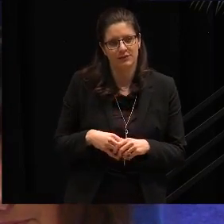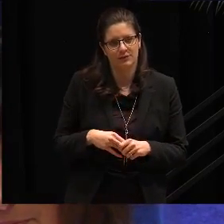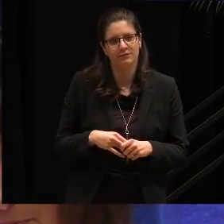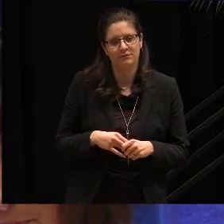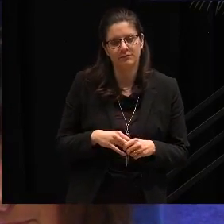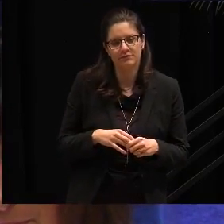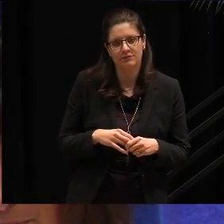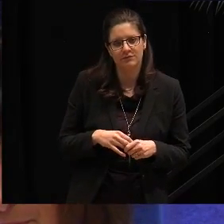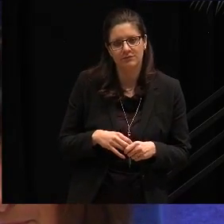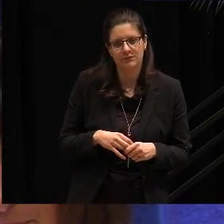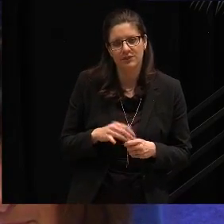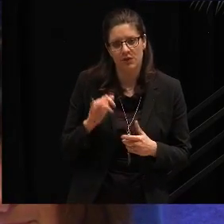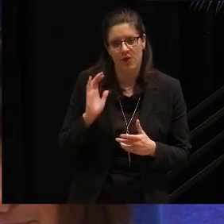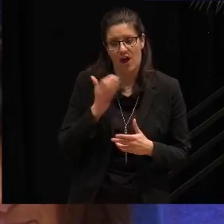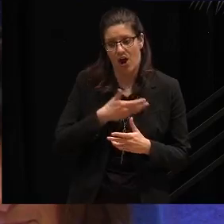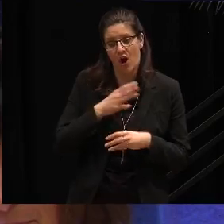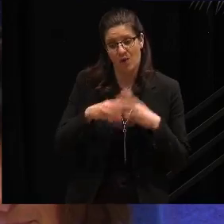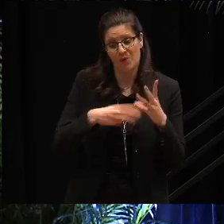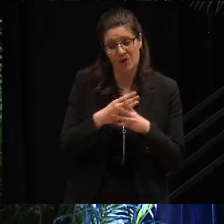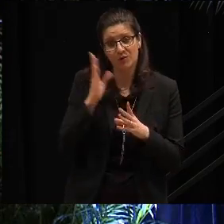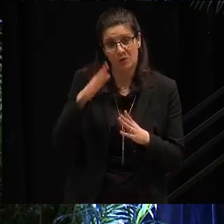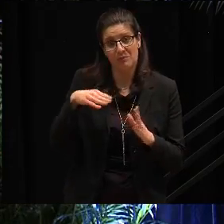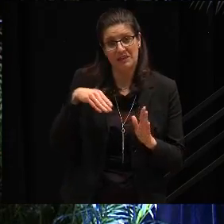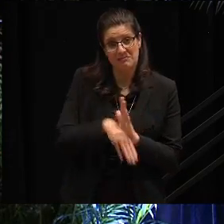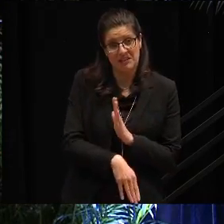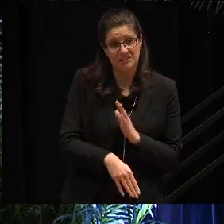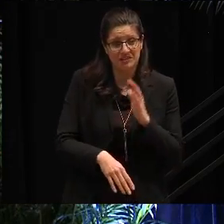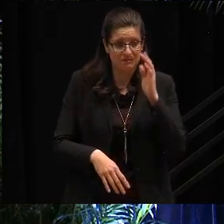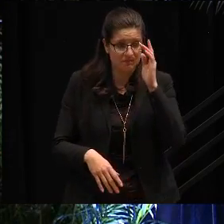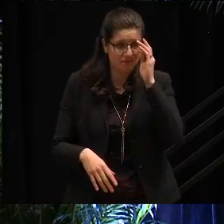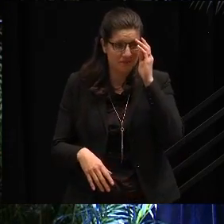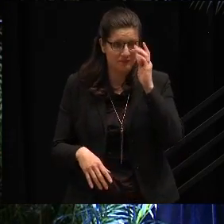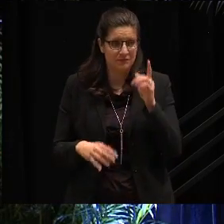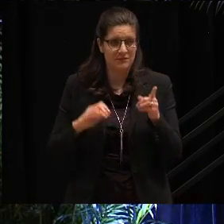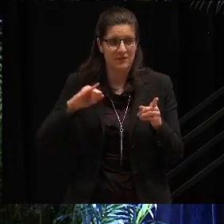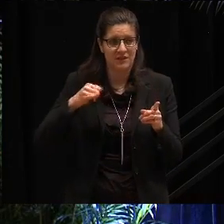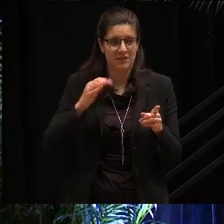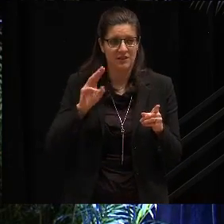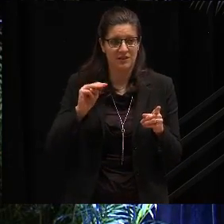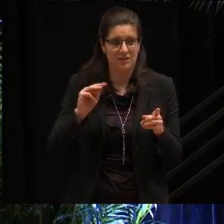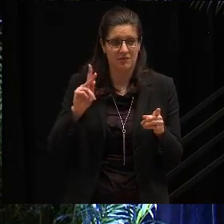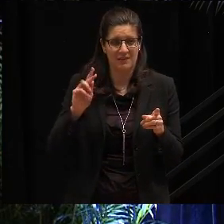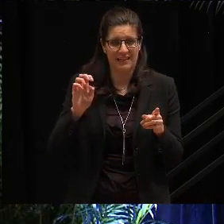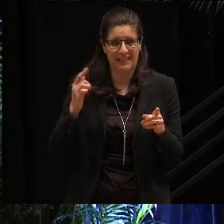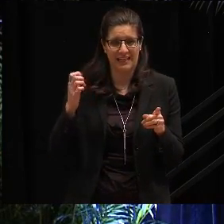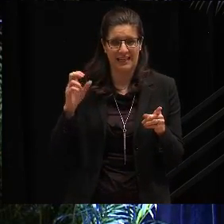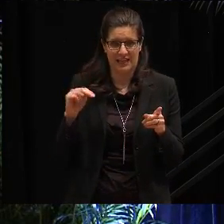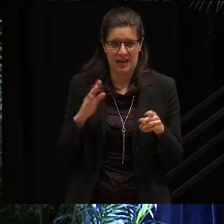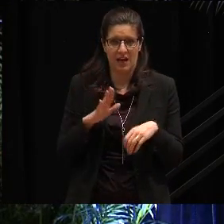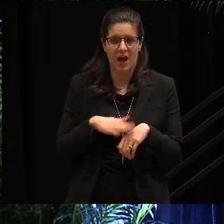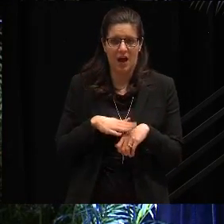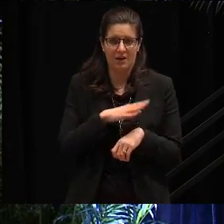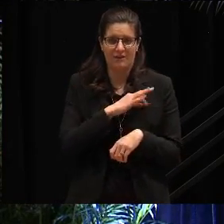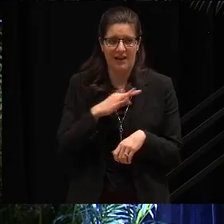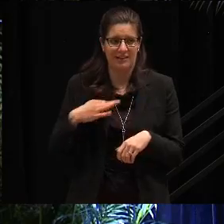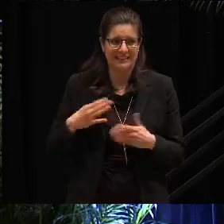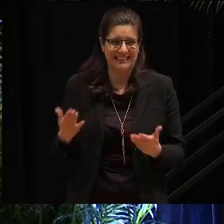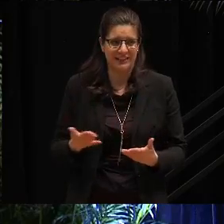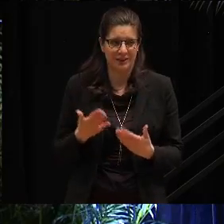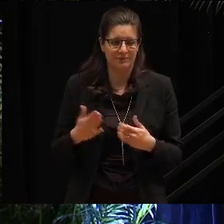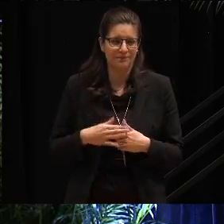role in the world is being diminished, and it will continue to be. Yes, sir. Jim Keating, I'm on the faculty here. I couldn't help